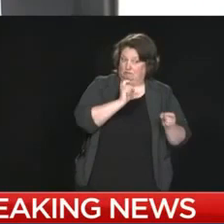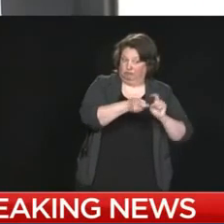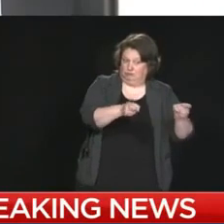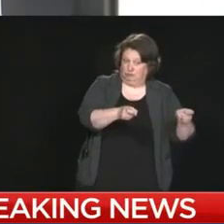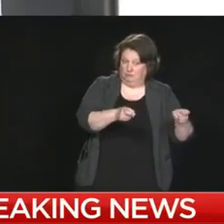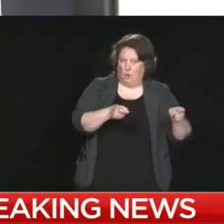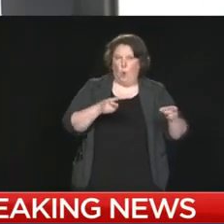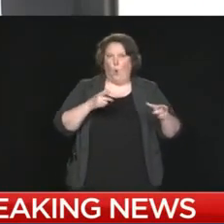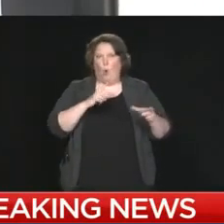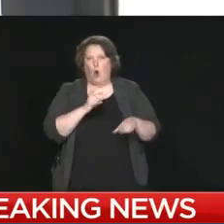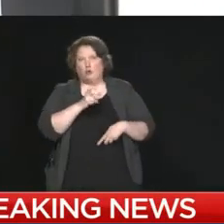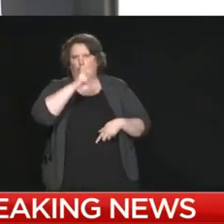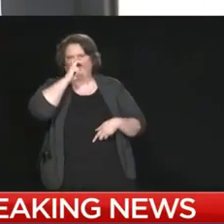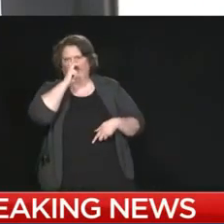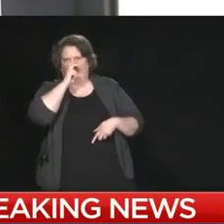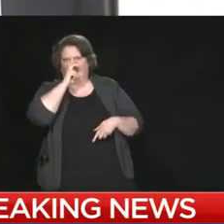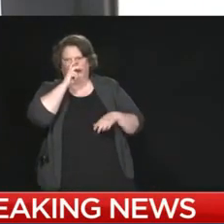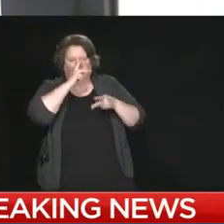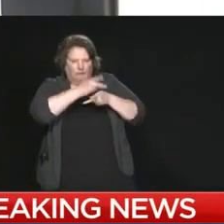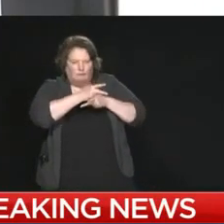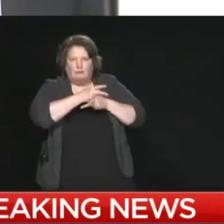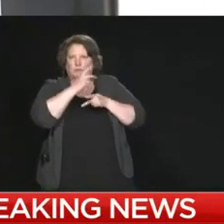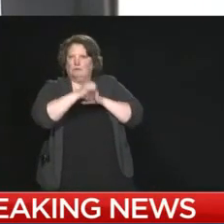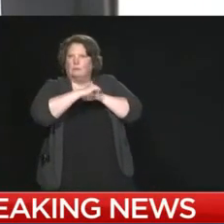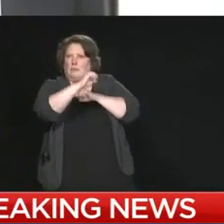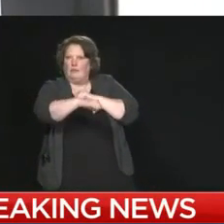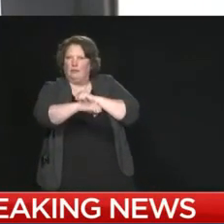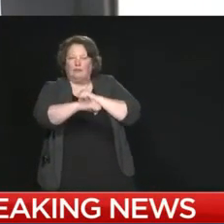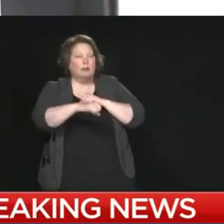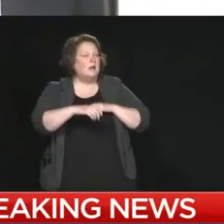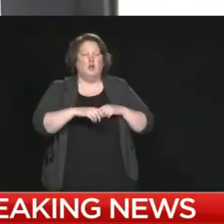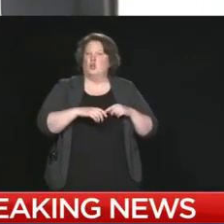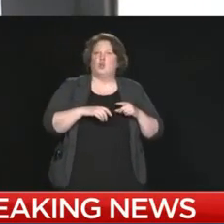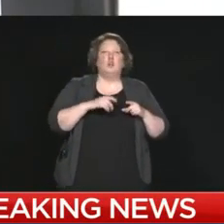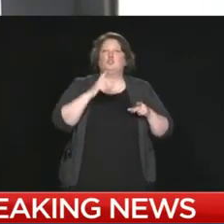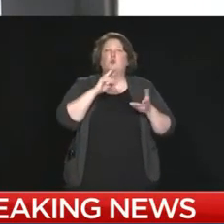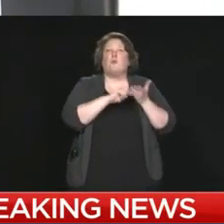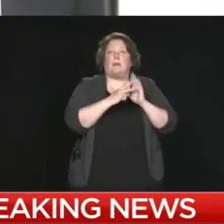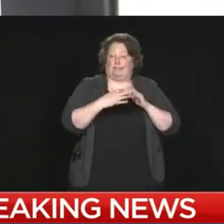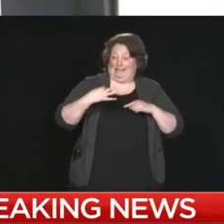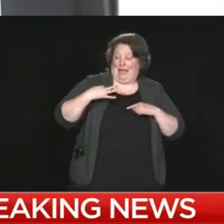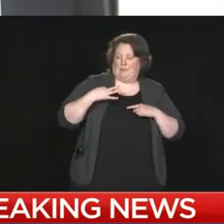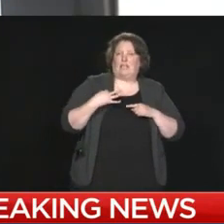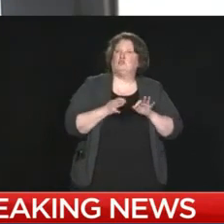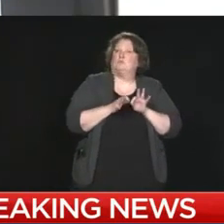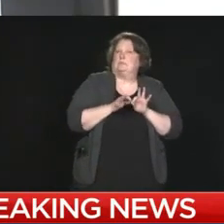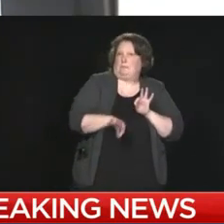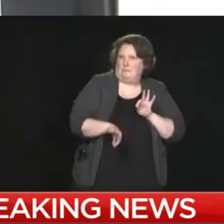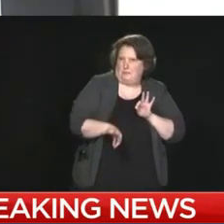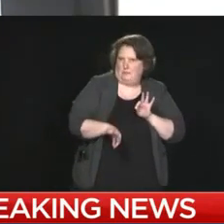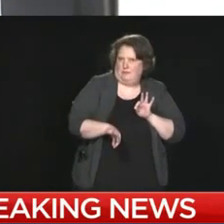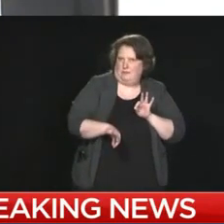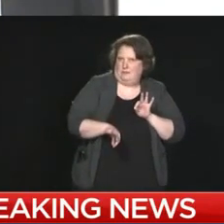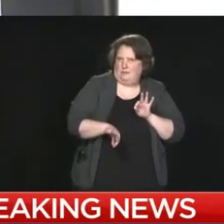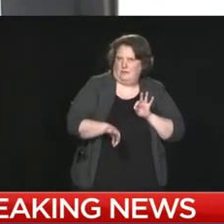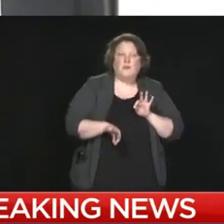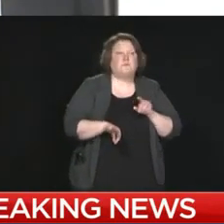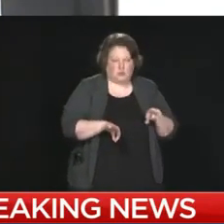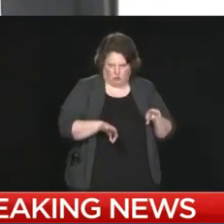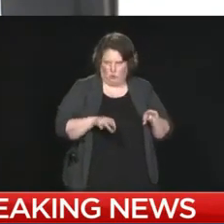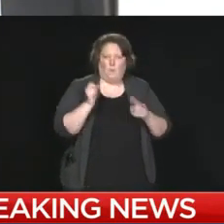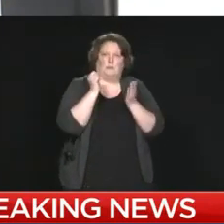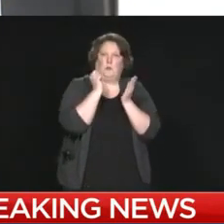was minimizing the amount of paperwork and verification up front so that it could